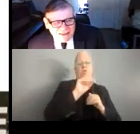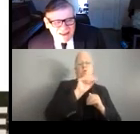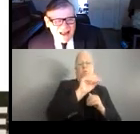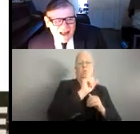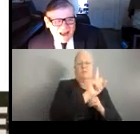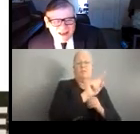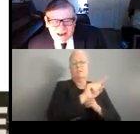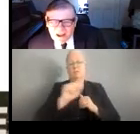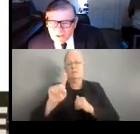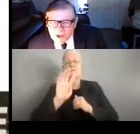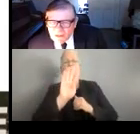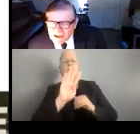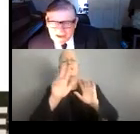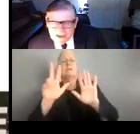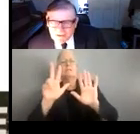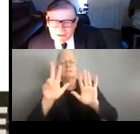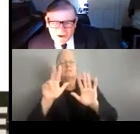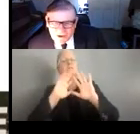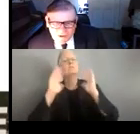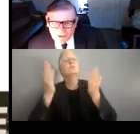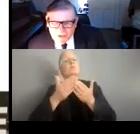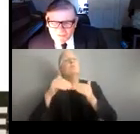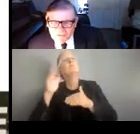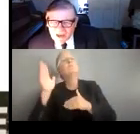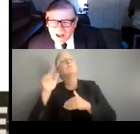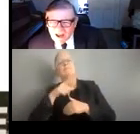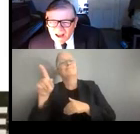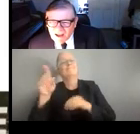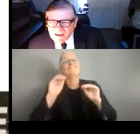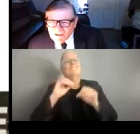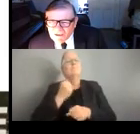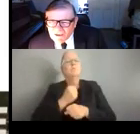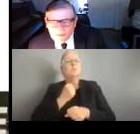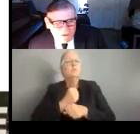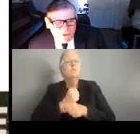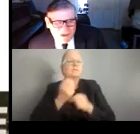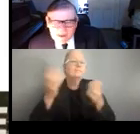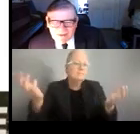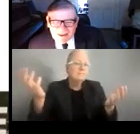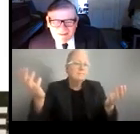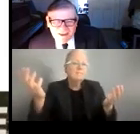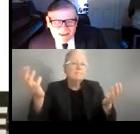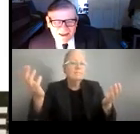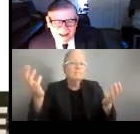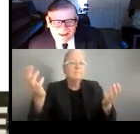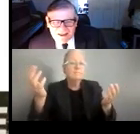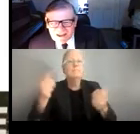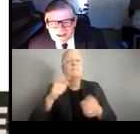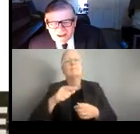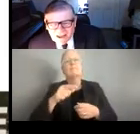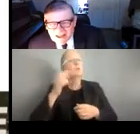1948. Yet around the world, most disabled people are not in work, with women more significantly affected than others.